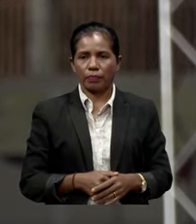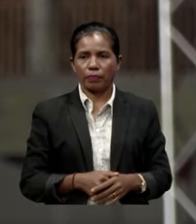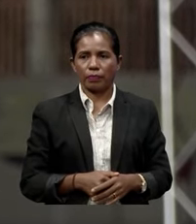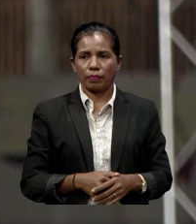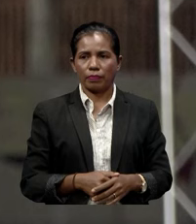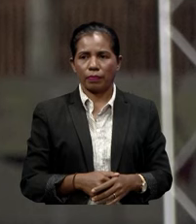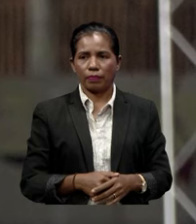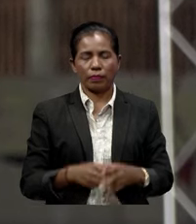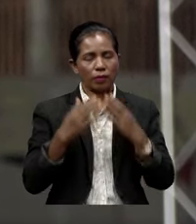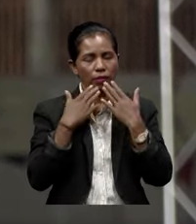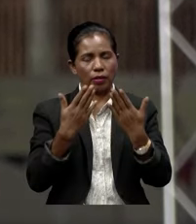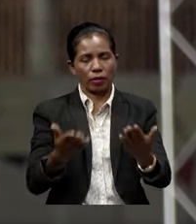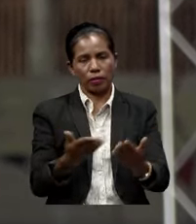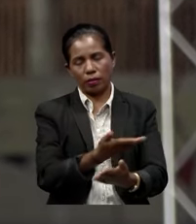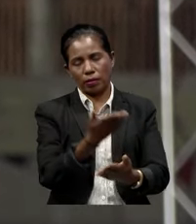Difficult time.